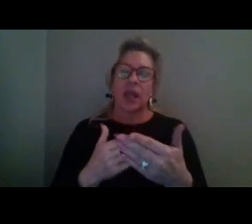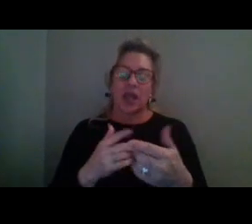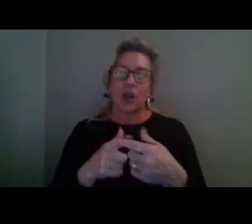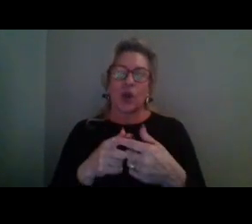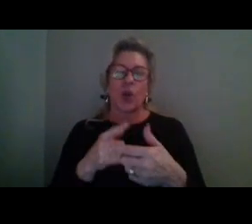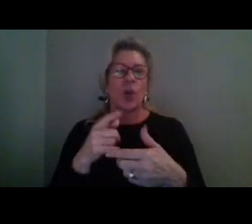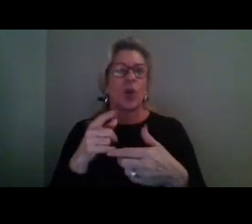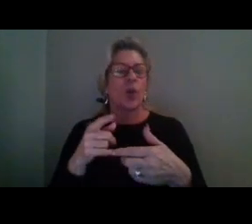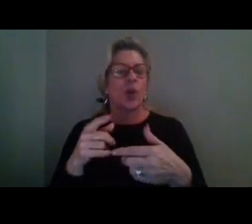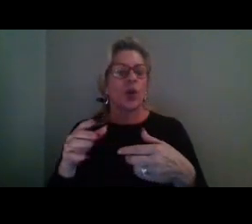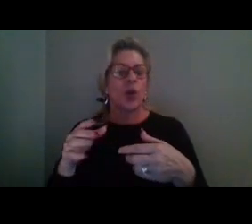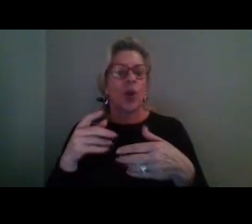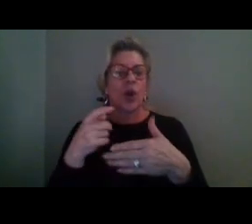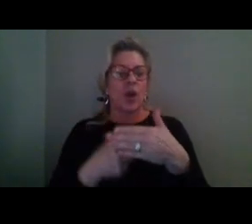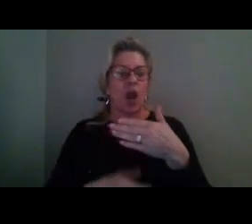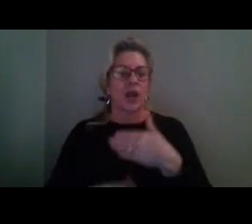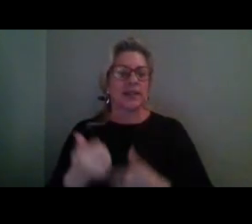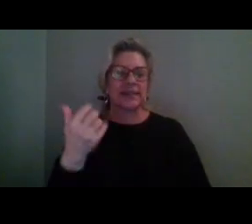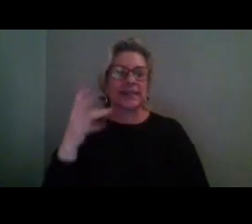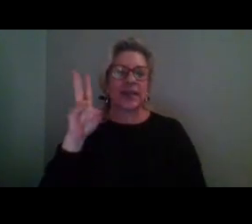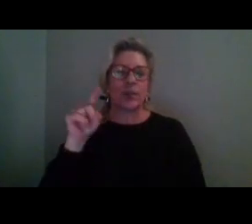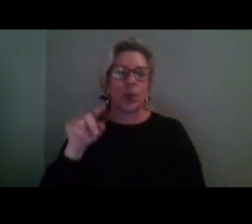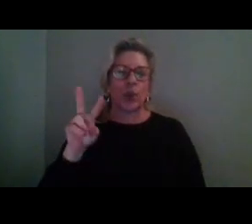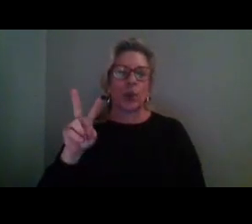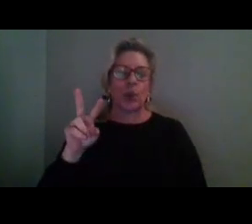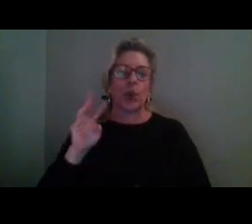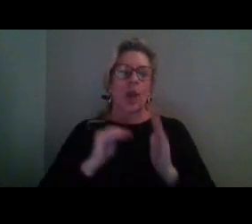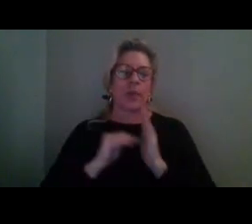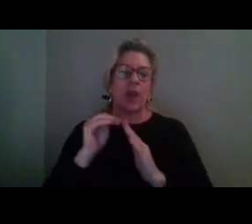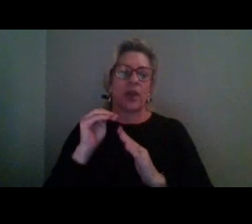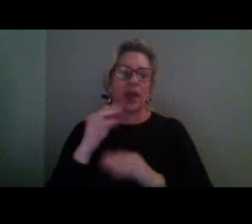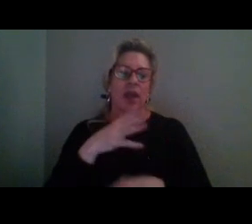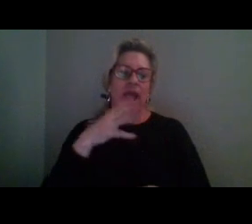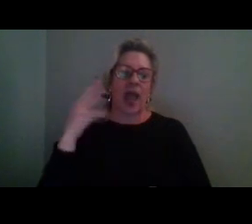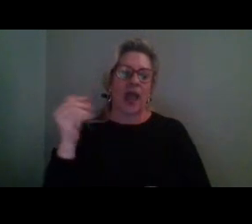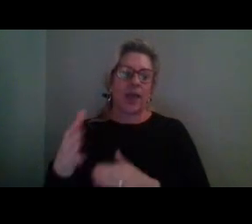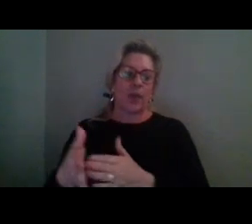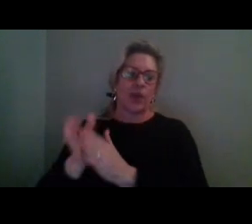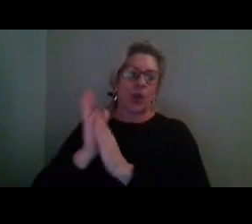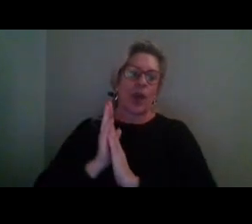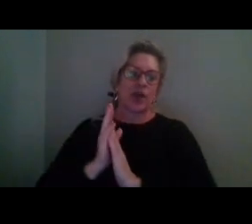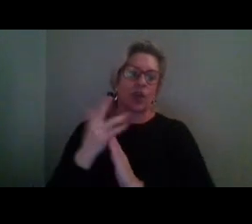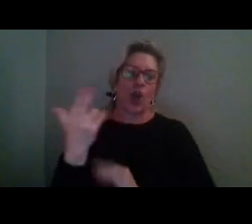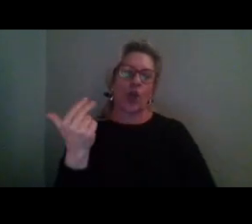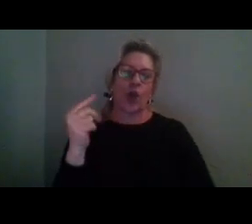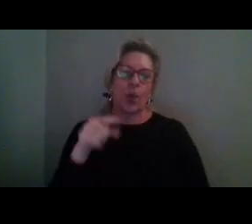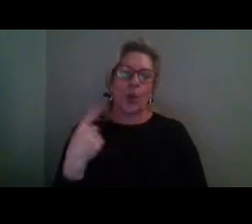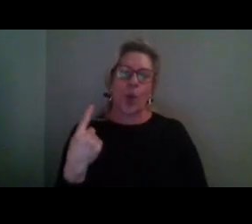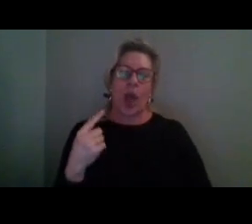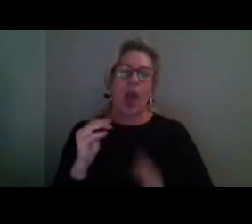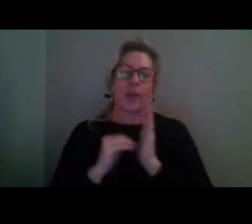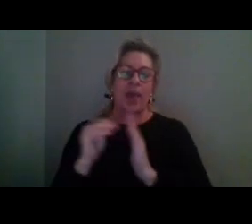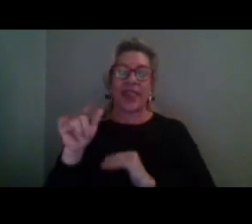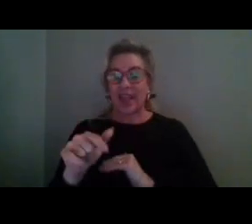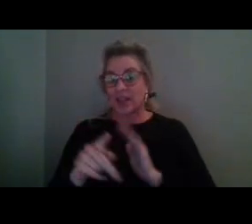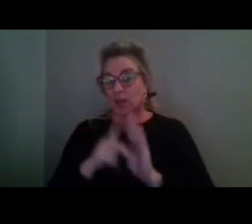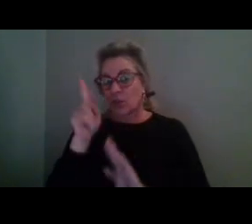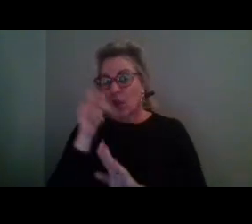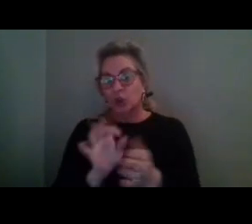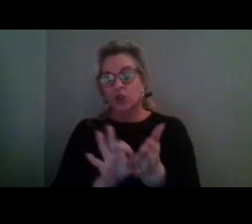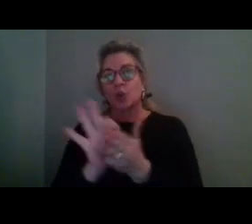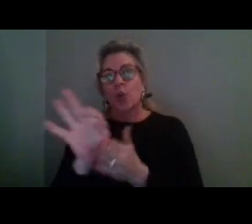of $17.2 million and ATP request of $13.1 million. This project scored